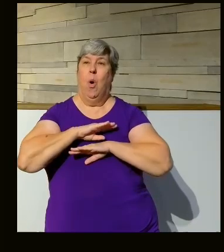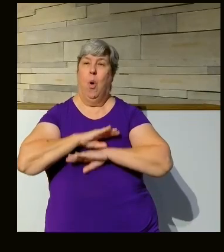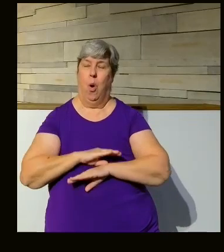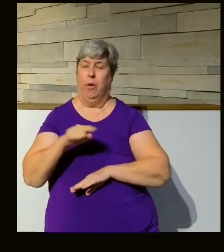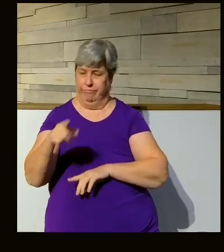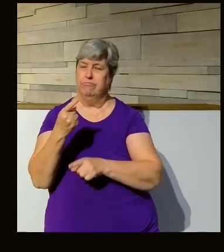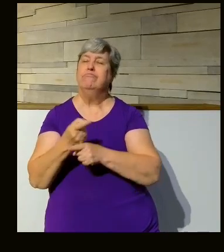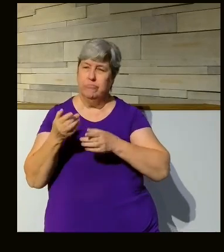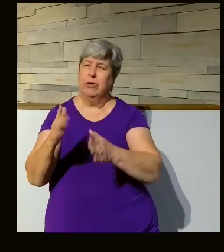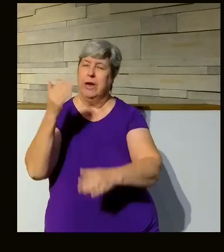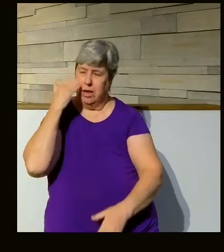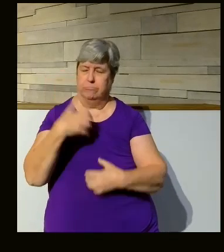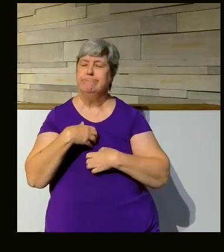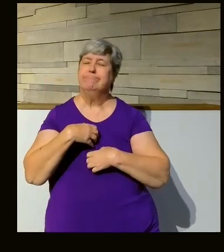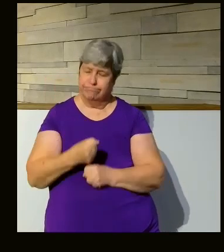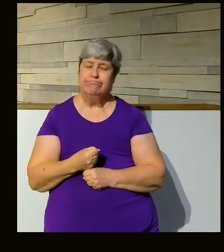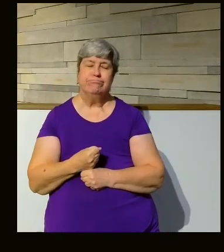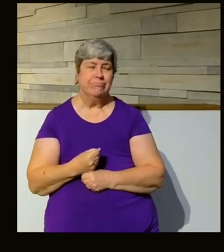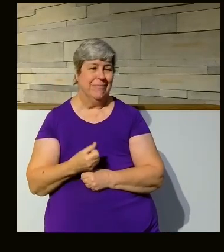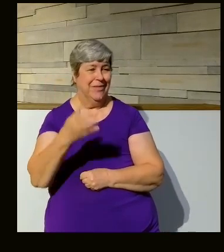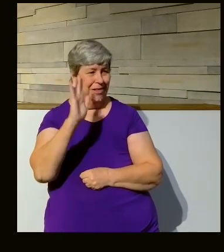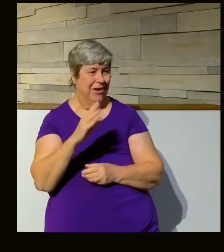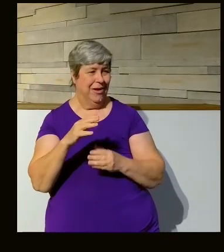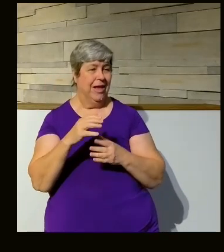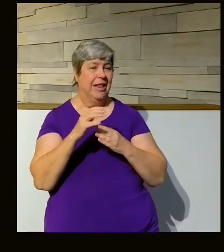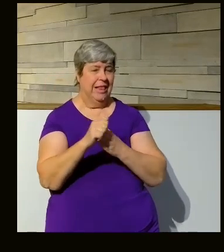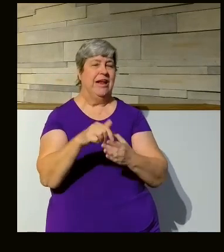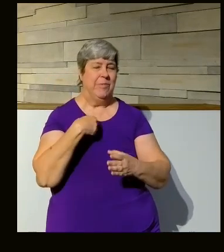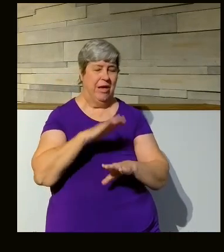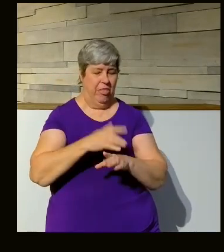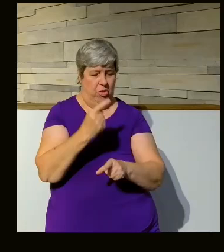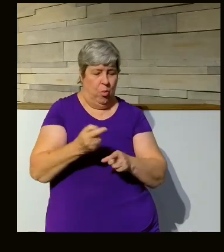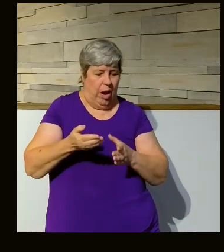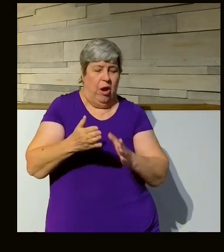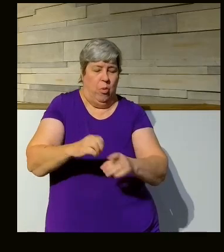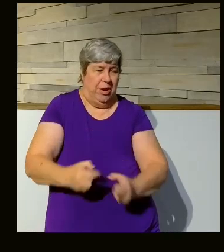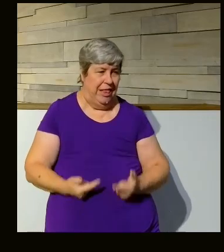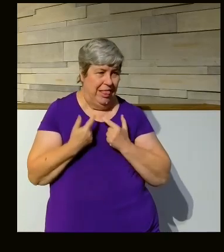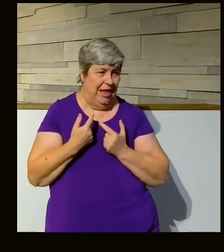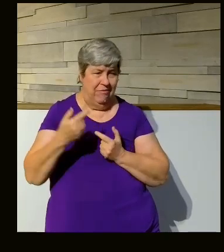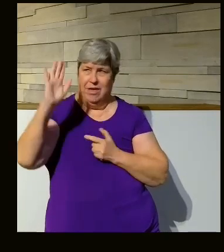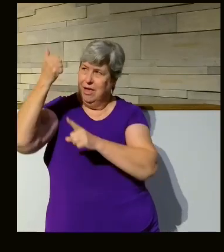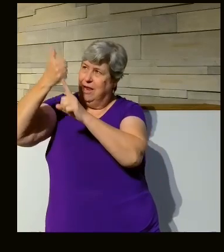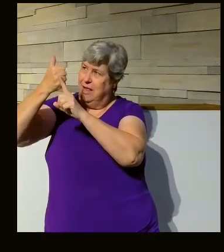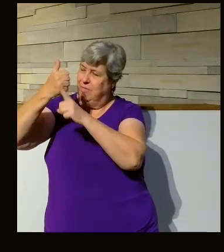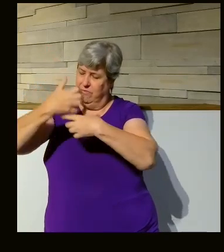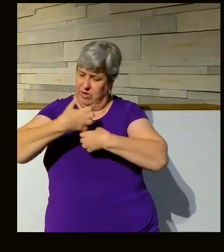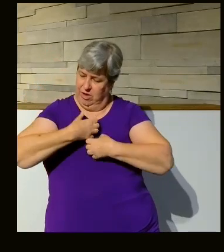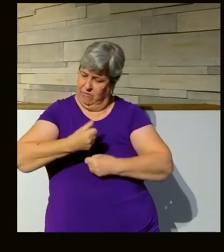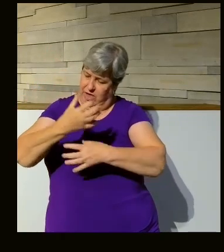way. I'm confident about it. And so God puts me on that road. And you know what? God is so confident in